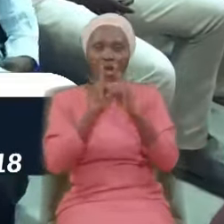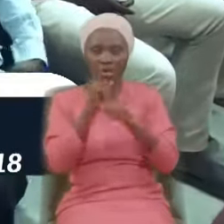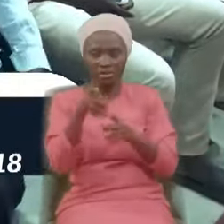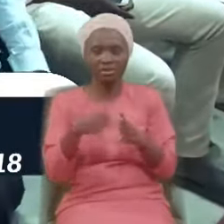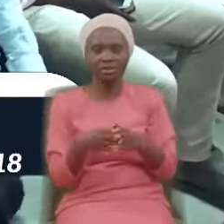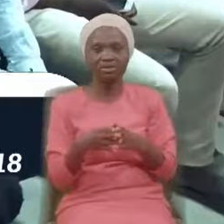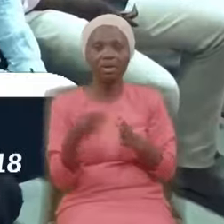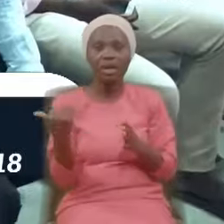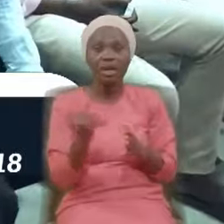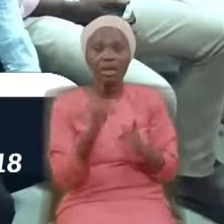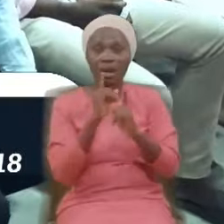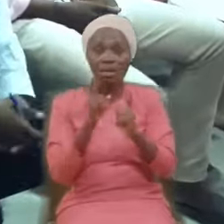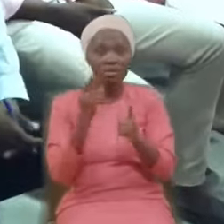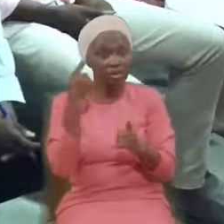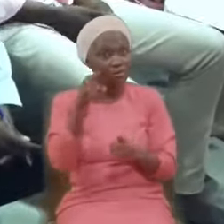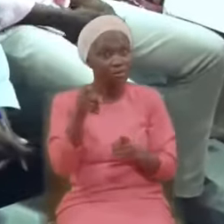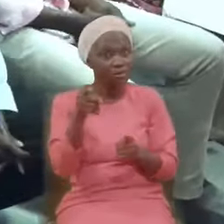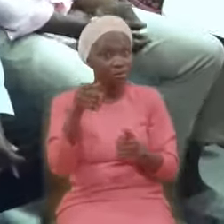Any miracle tonight?